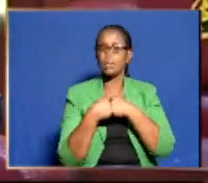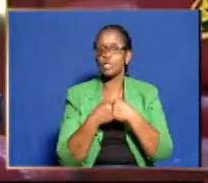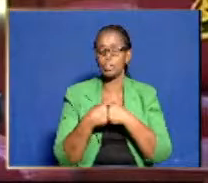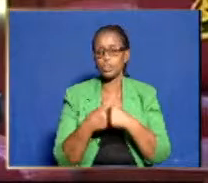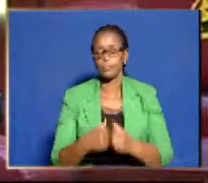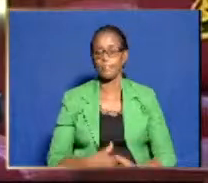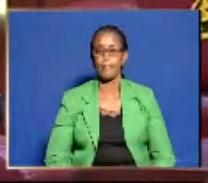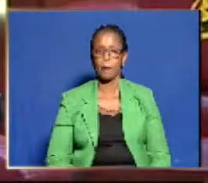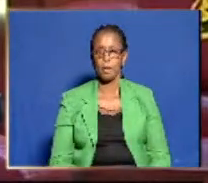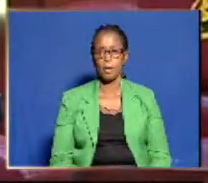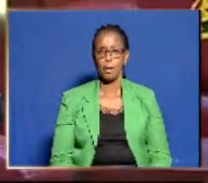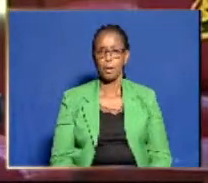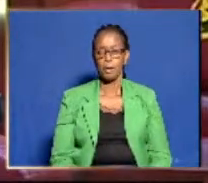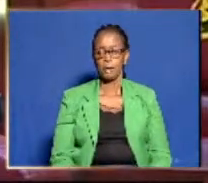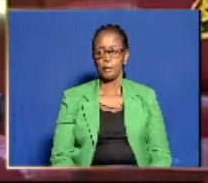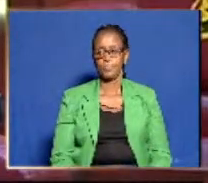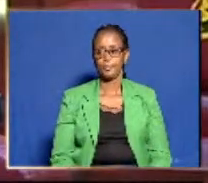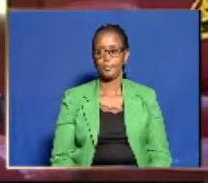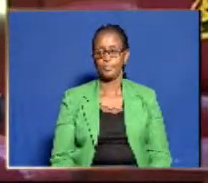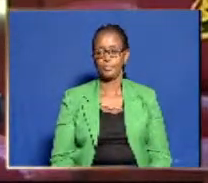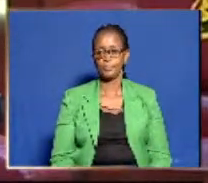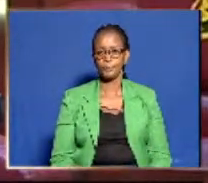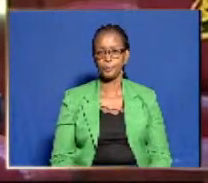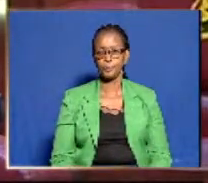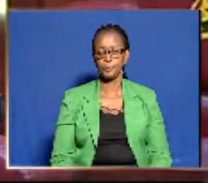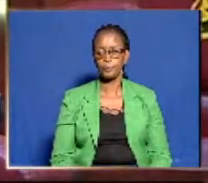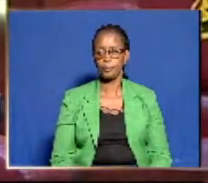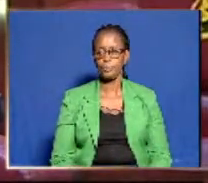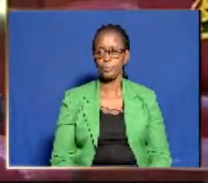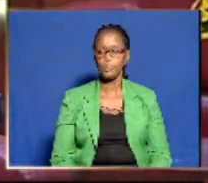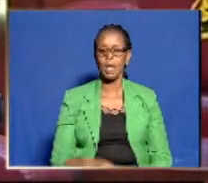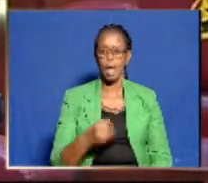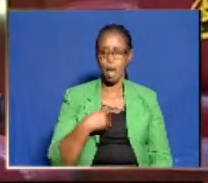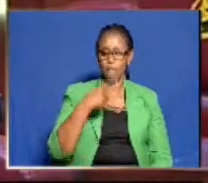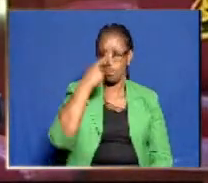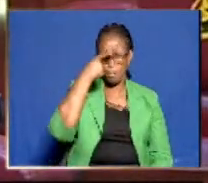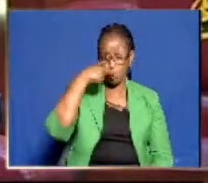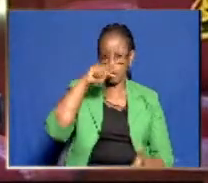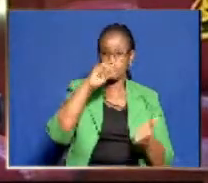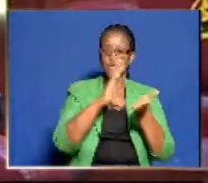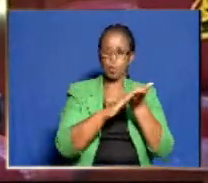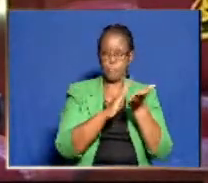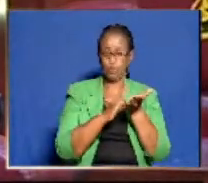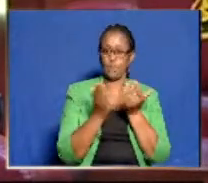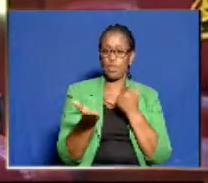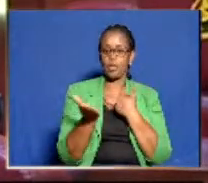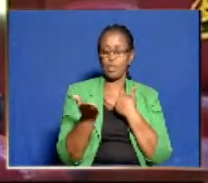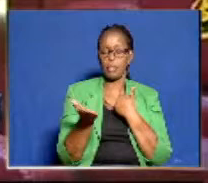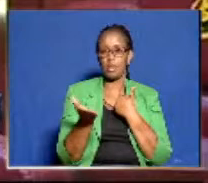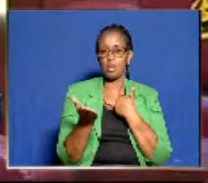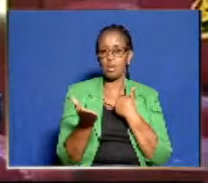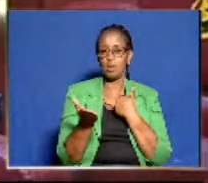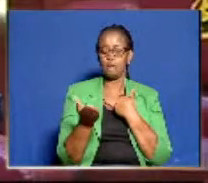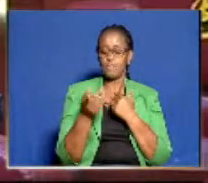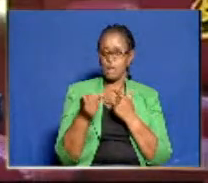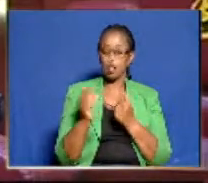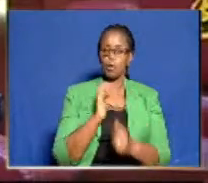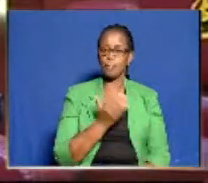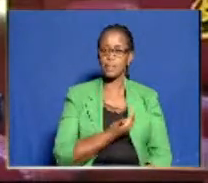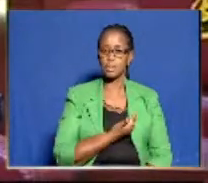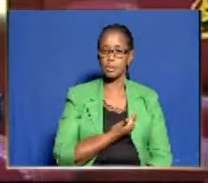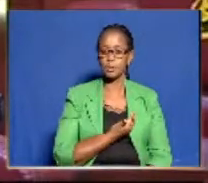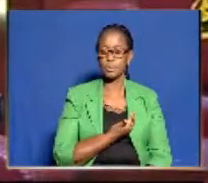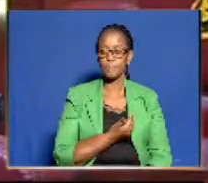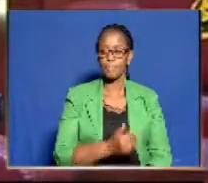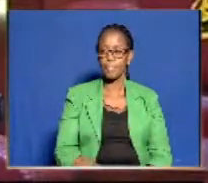sector. We have some policy recommendations that we did in the committee.